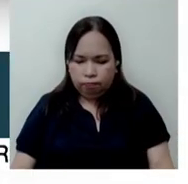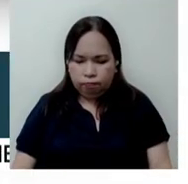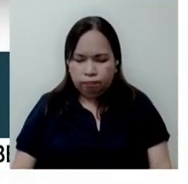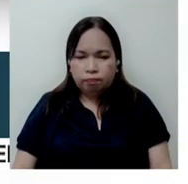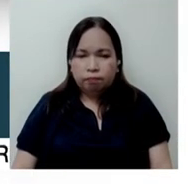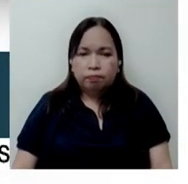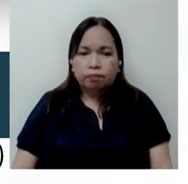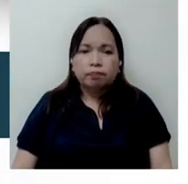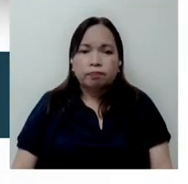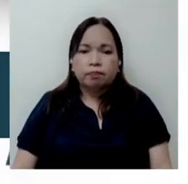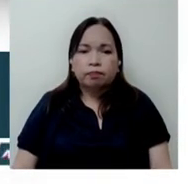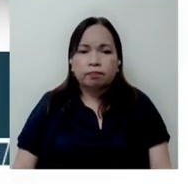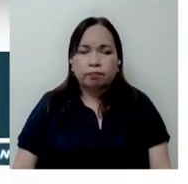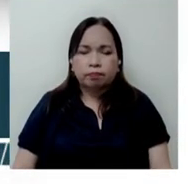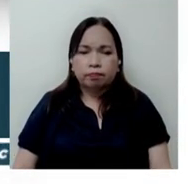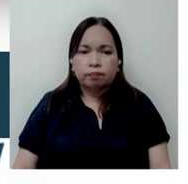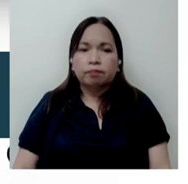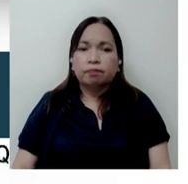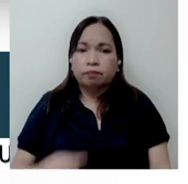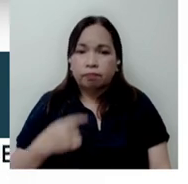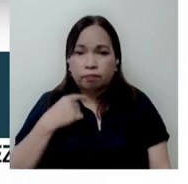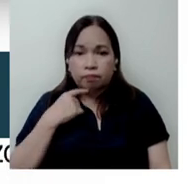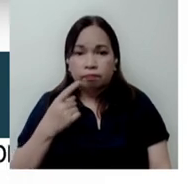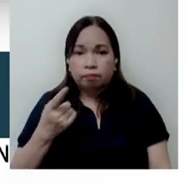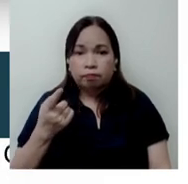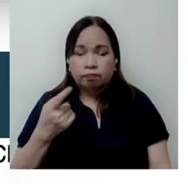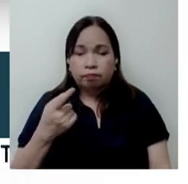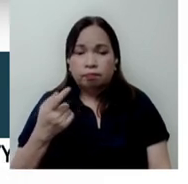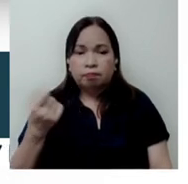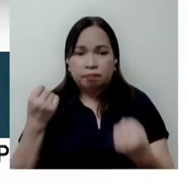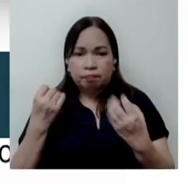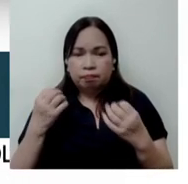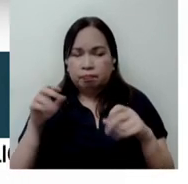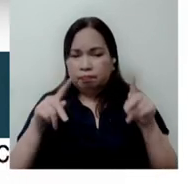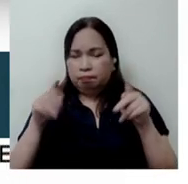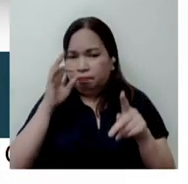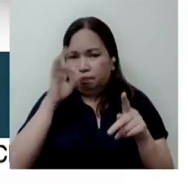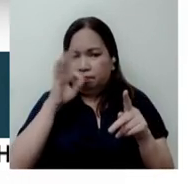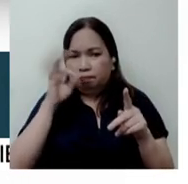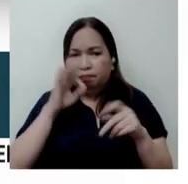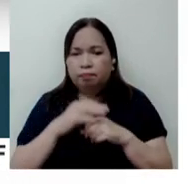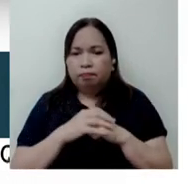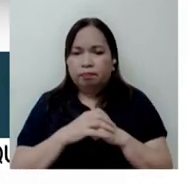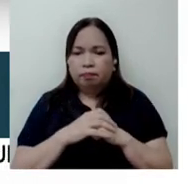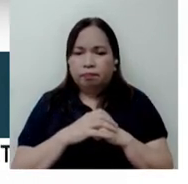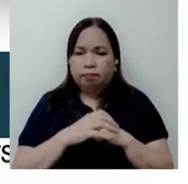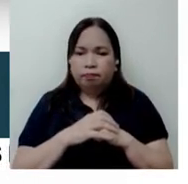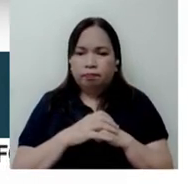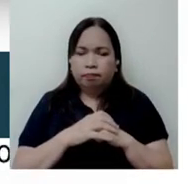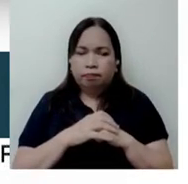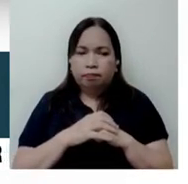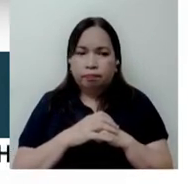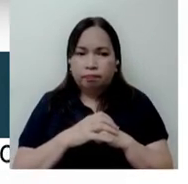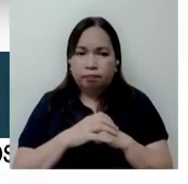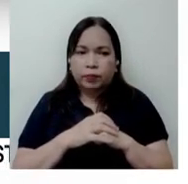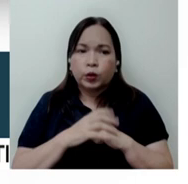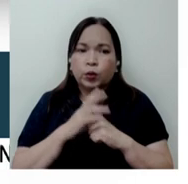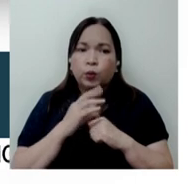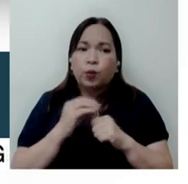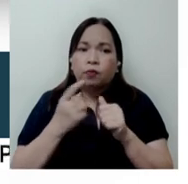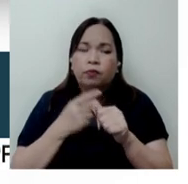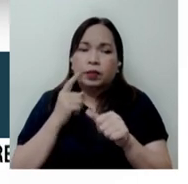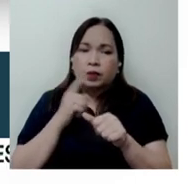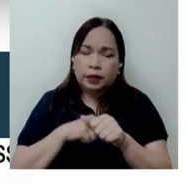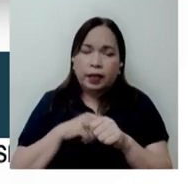Natatamaan yung marami na yung taong bayan natin, lalo na yung mga first-time traveler.